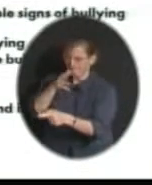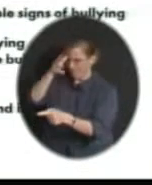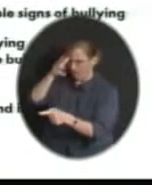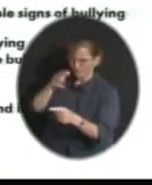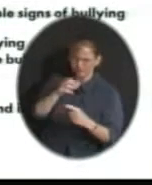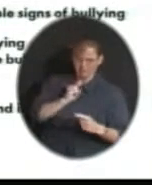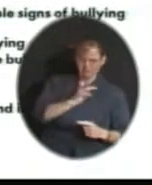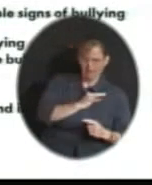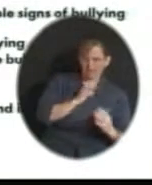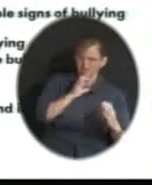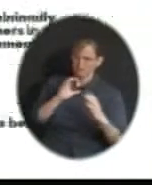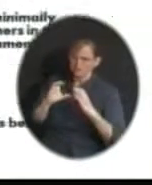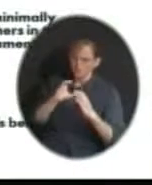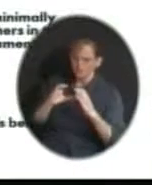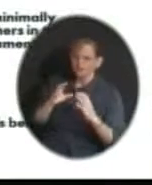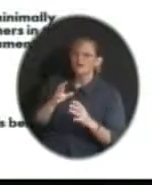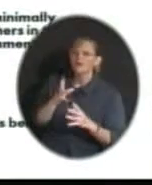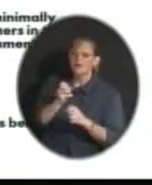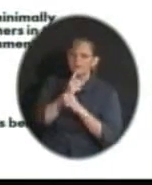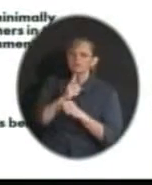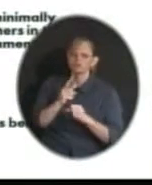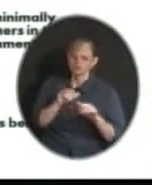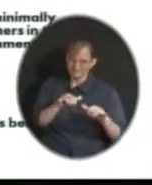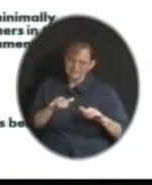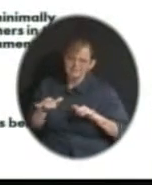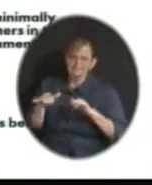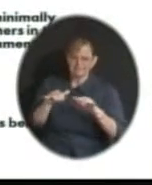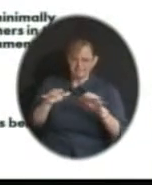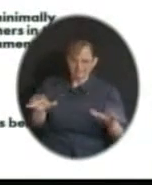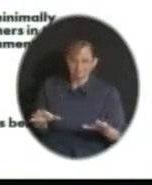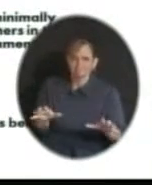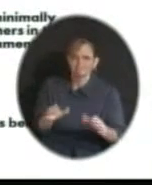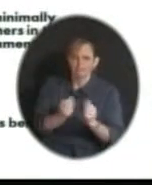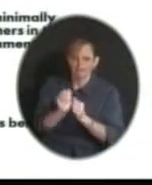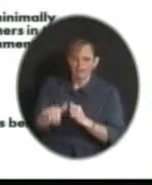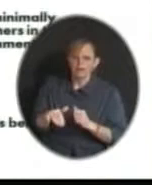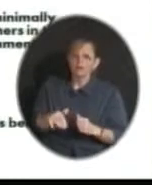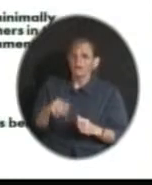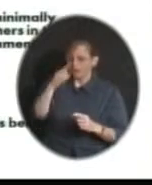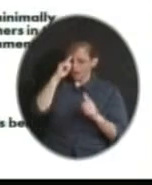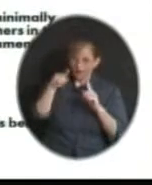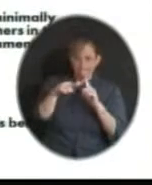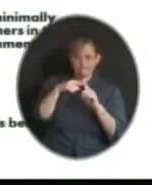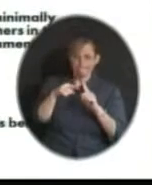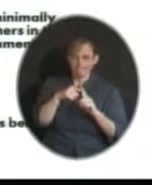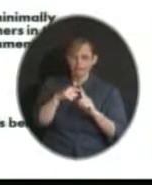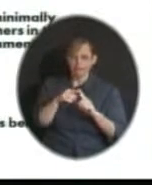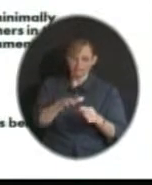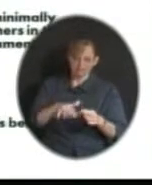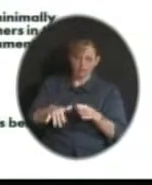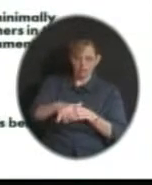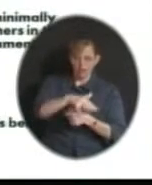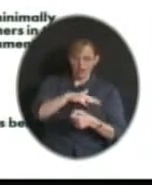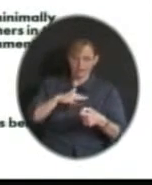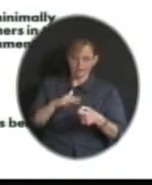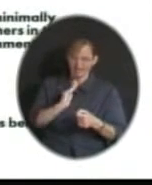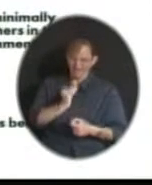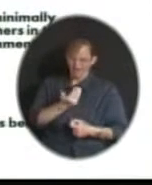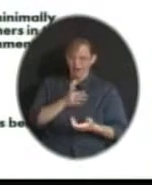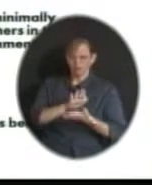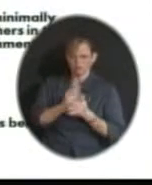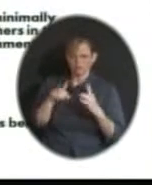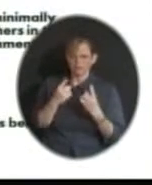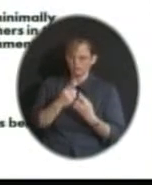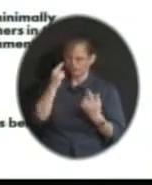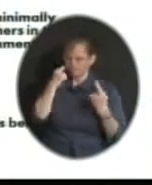really consistent and proactive in this process. Again, the positive climate, this is something Olathe is known for and our schools do an incredible job